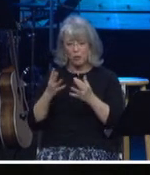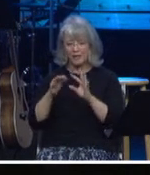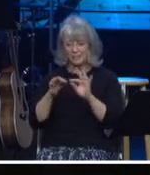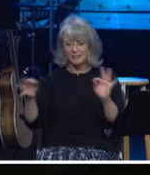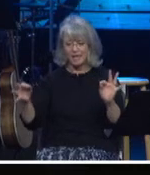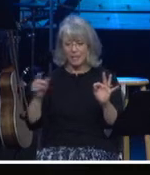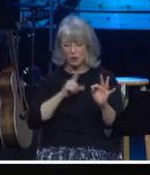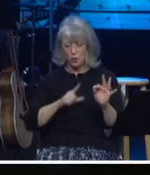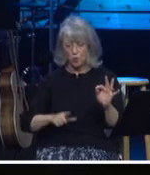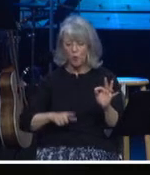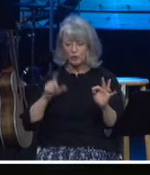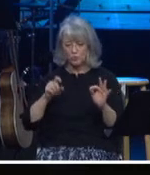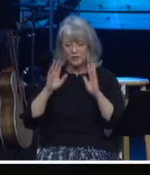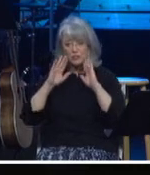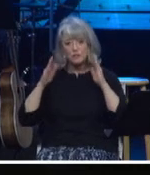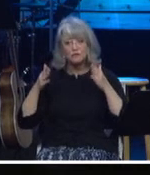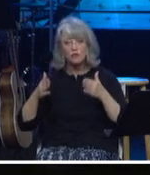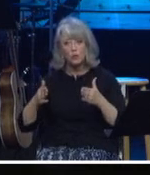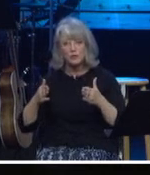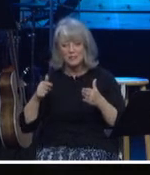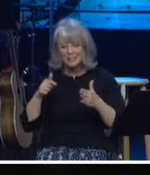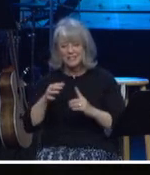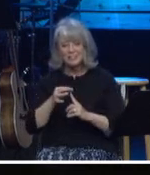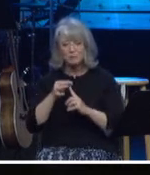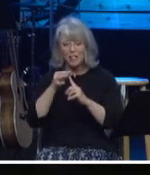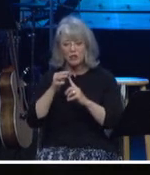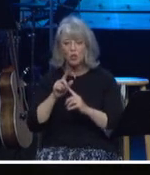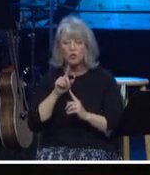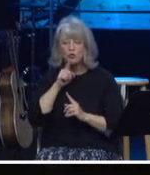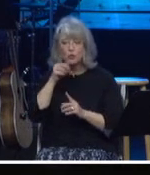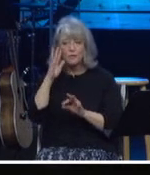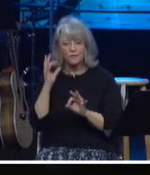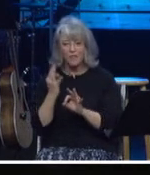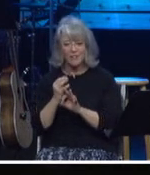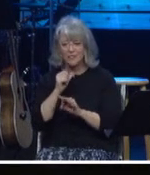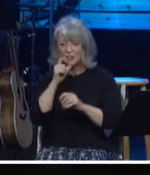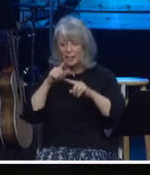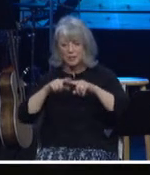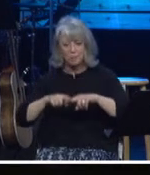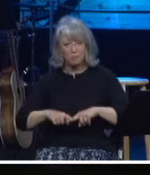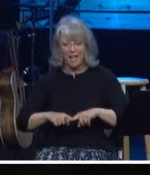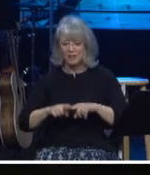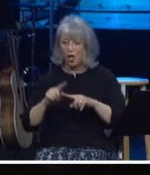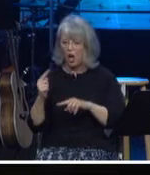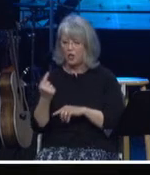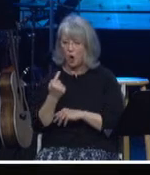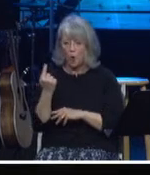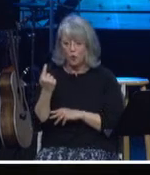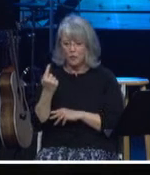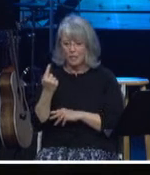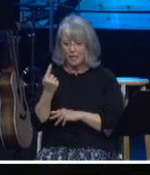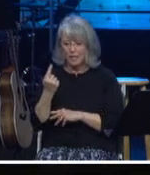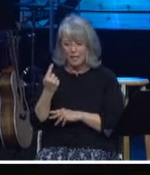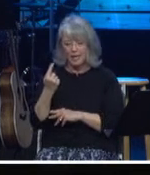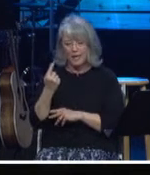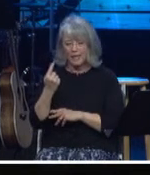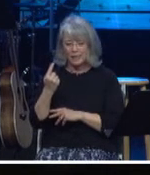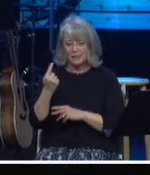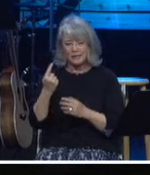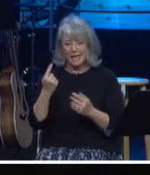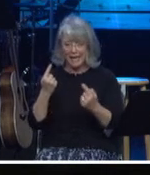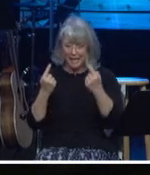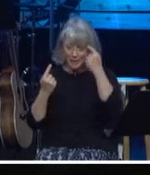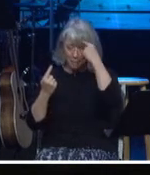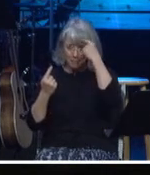and one that deserves special attention. True faith does not depend merely on the state of man's head and